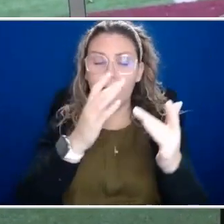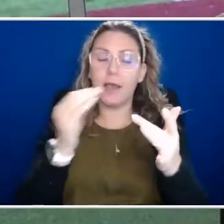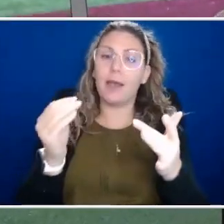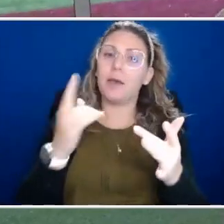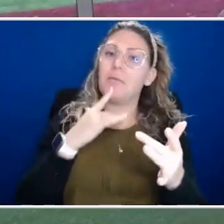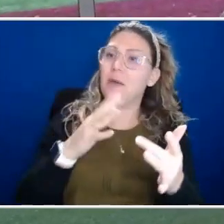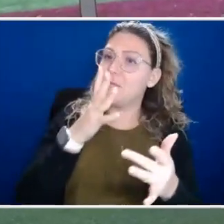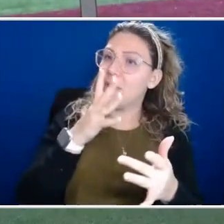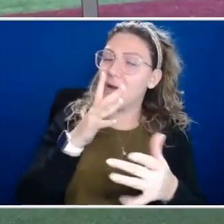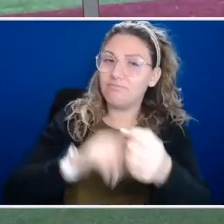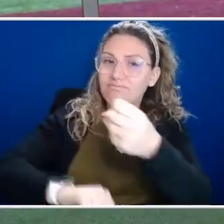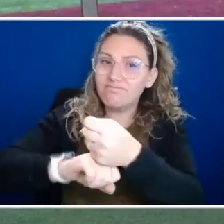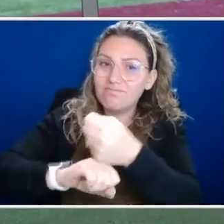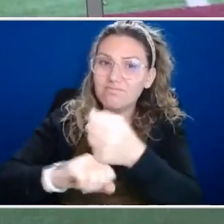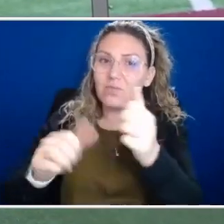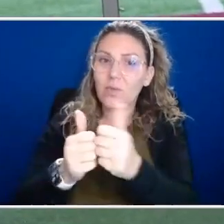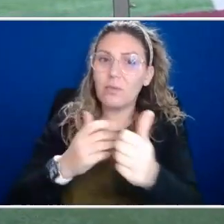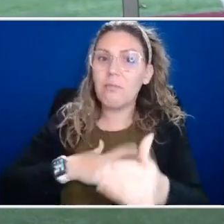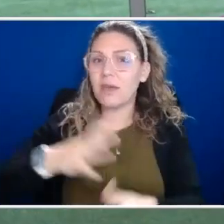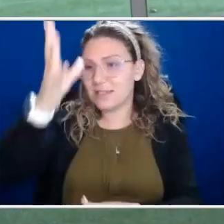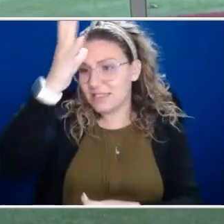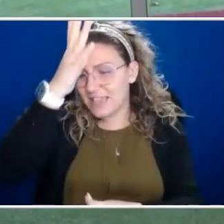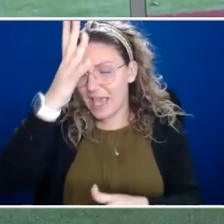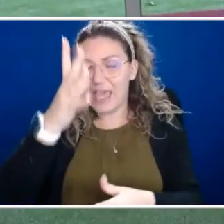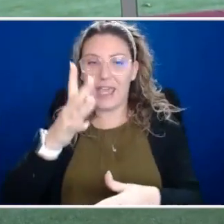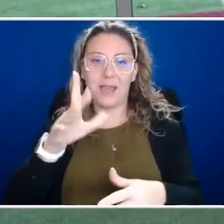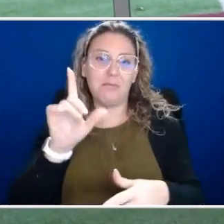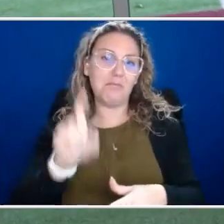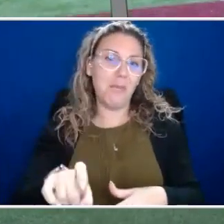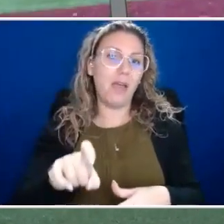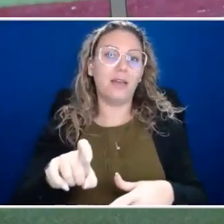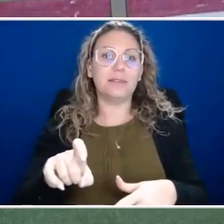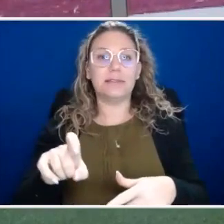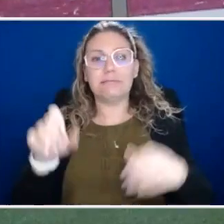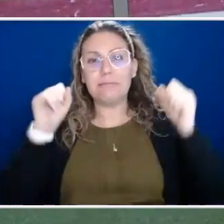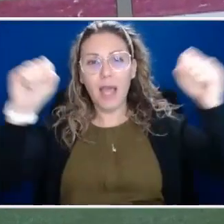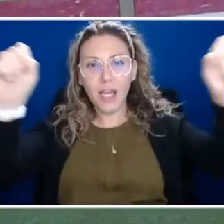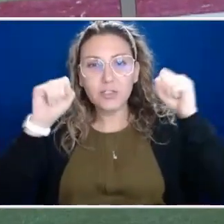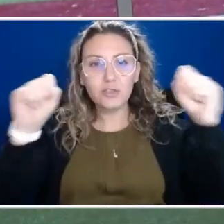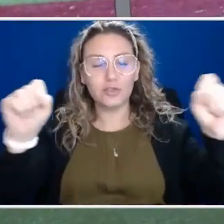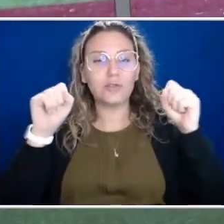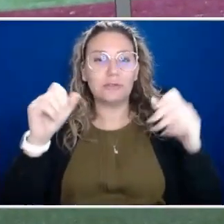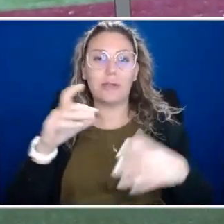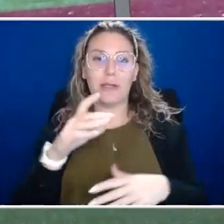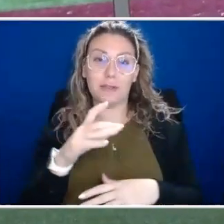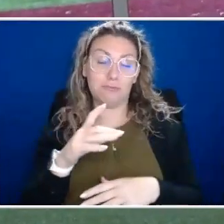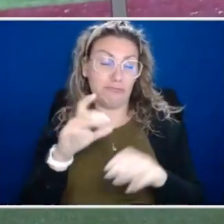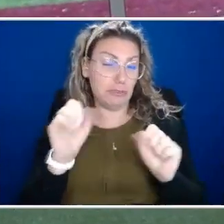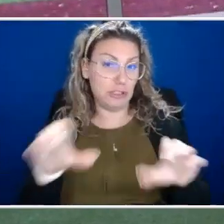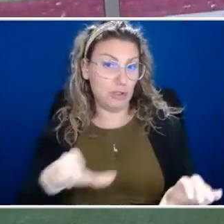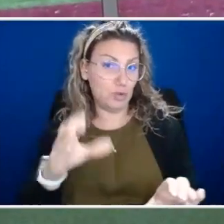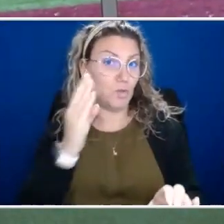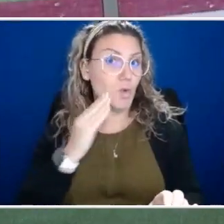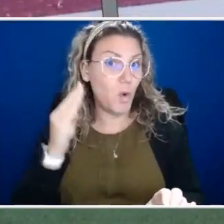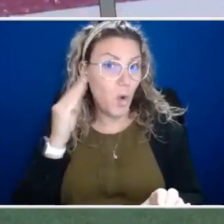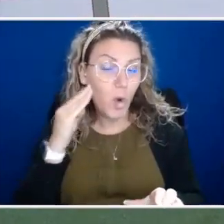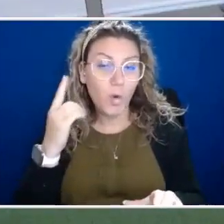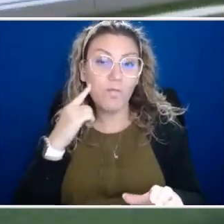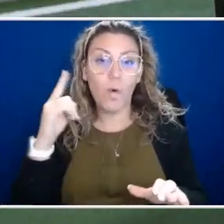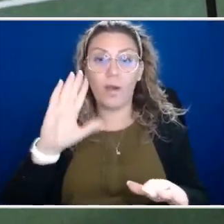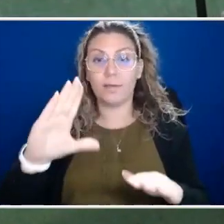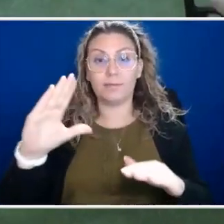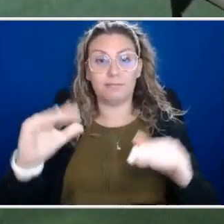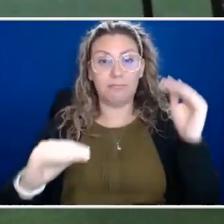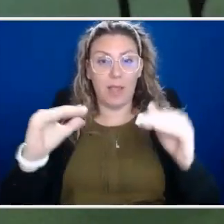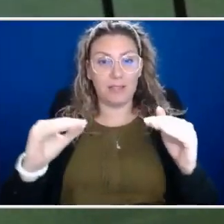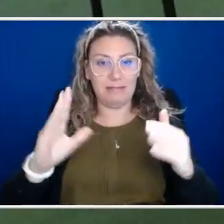make sure he stays up with his exercises. So these are things we can do with him at home as well for his balance. Absolutely. What would be the next exercise? So the